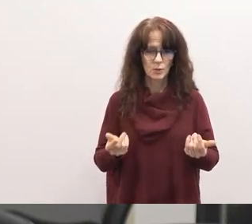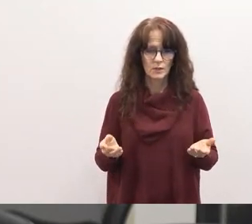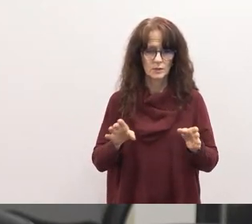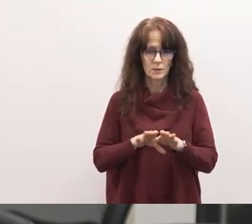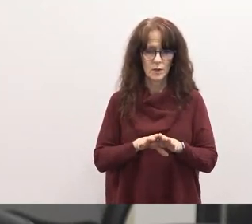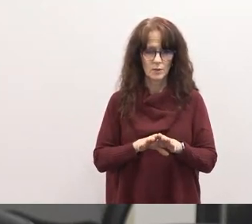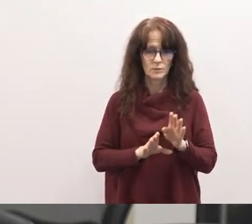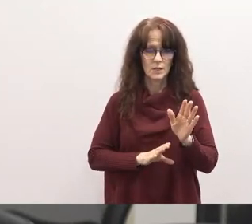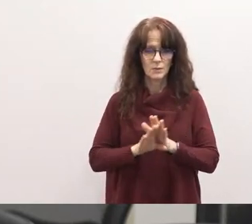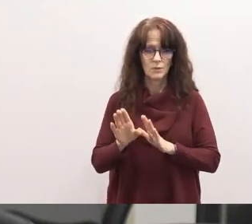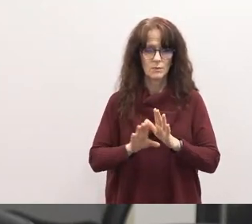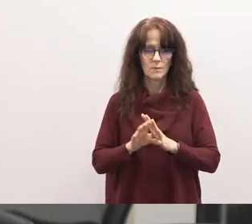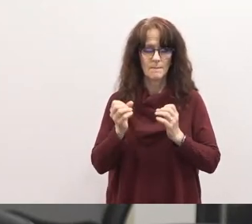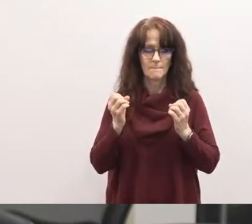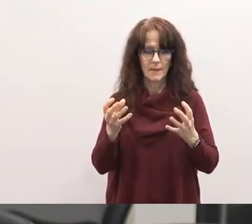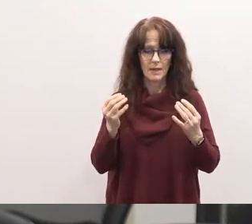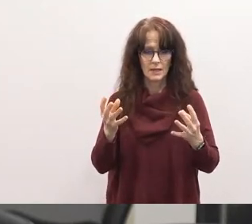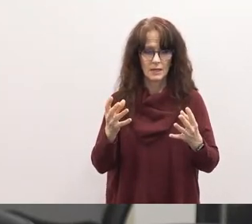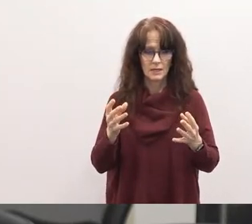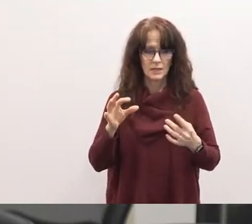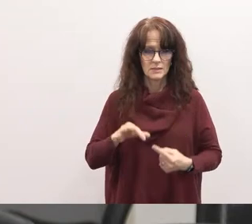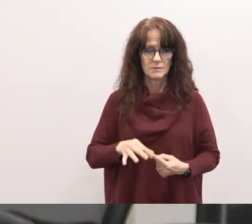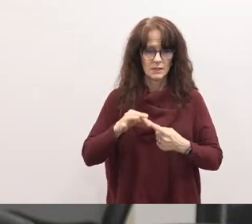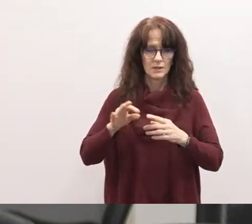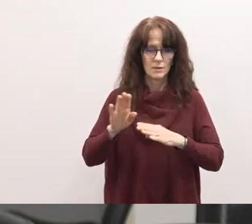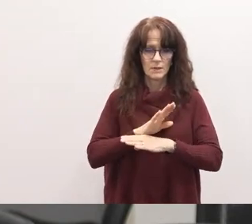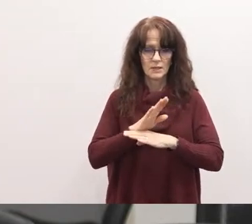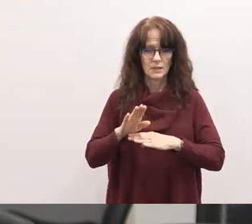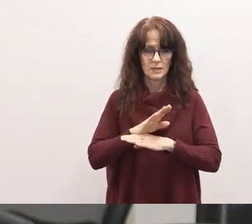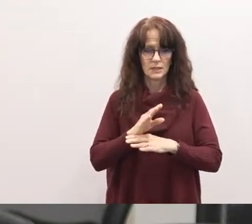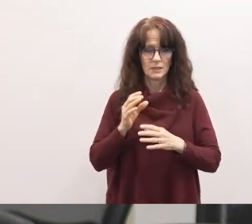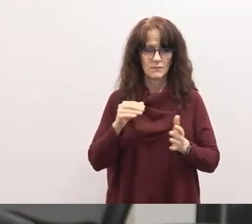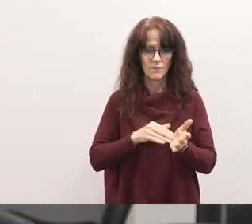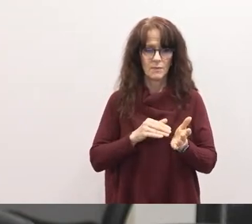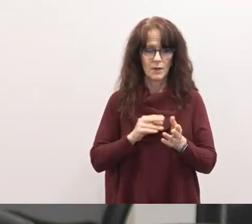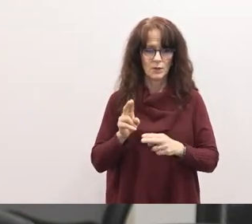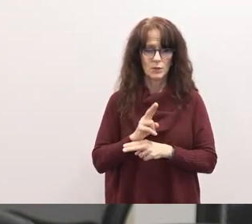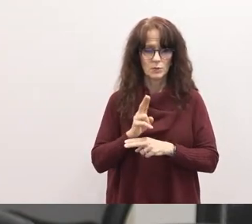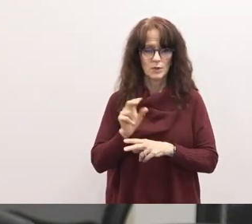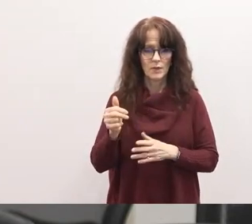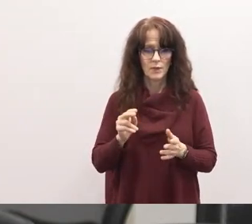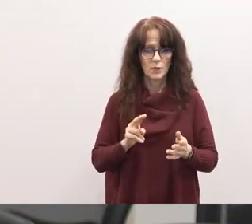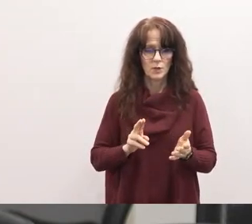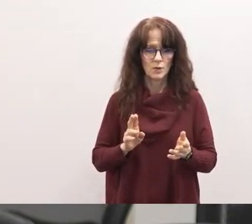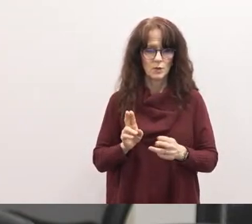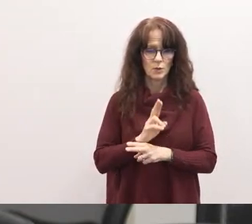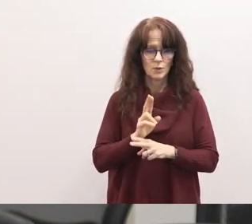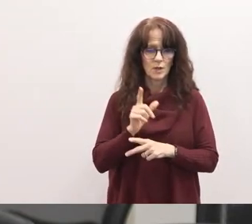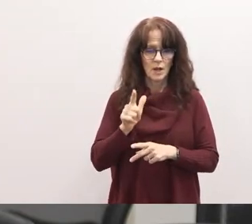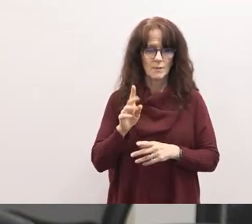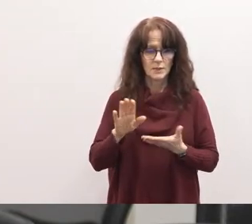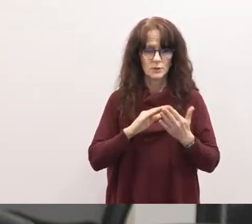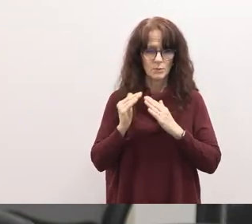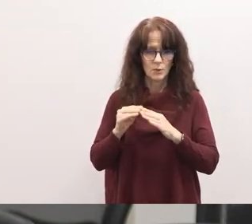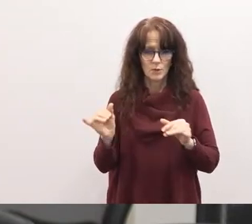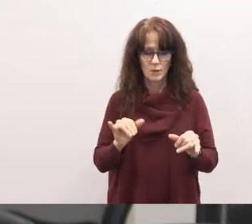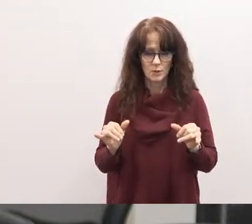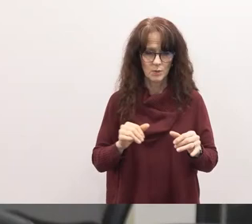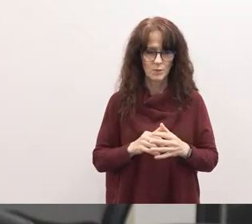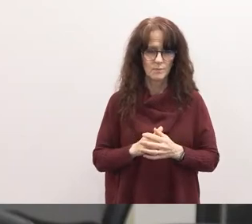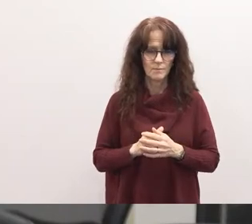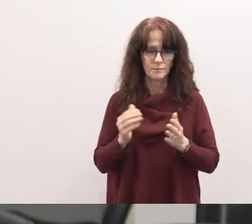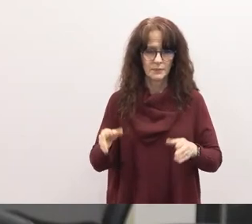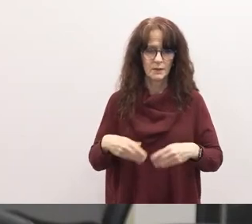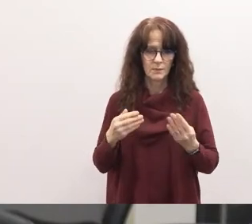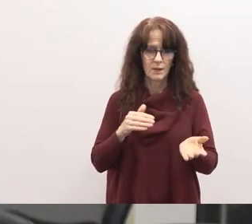They've redeveloped a number of these particular buildings for medical use and other uses within the Long Beach community as well. And they're